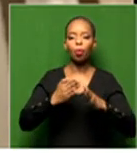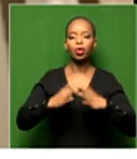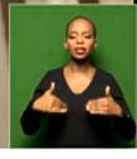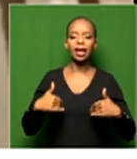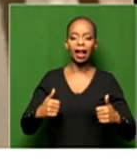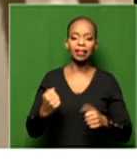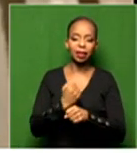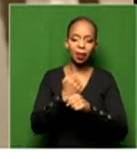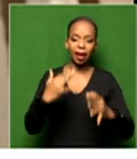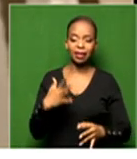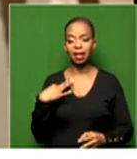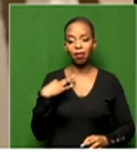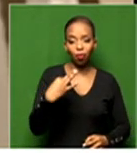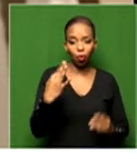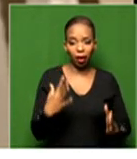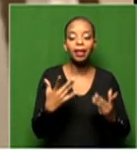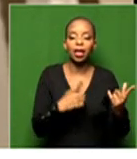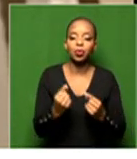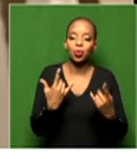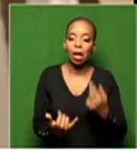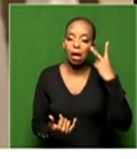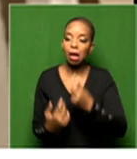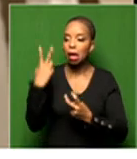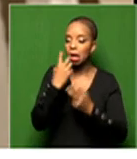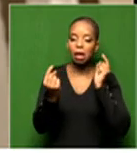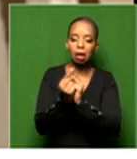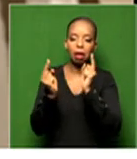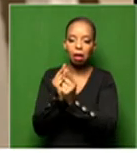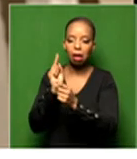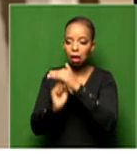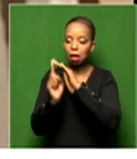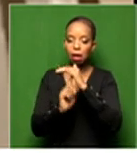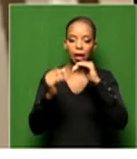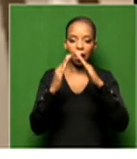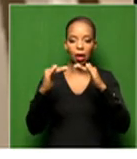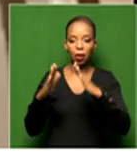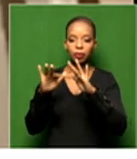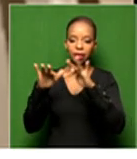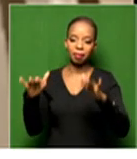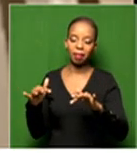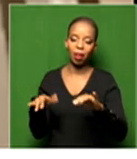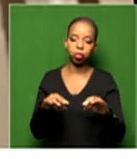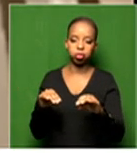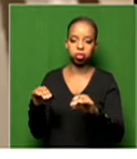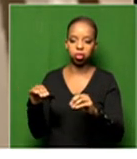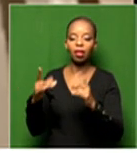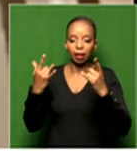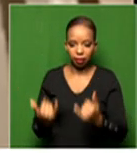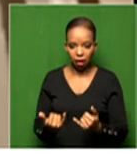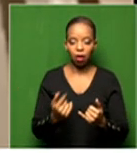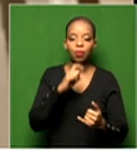workers and volunteers. It automates this traditional process and continuously engages the affected